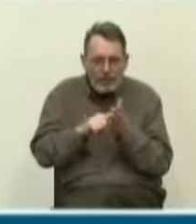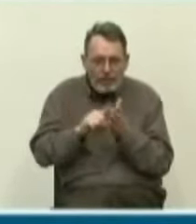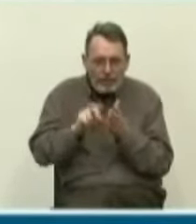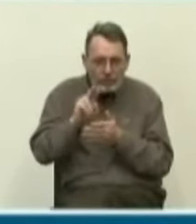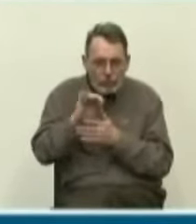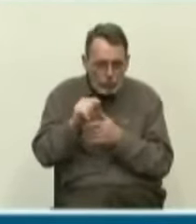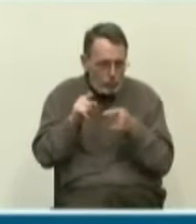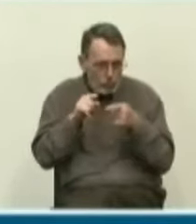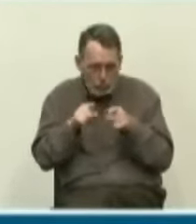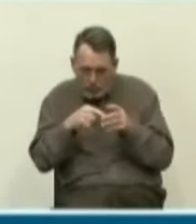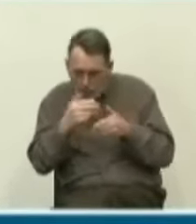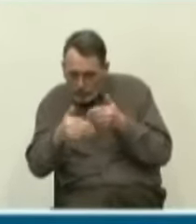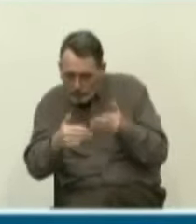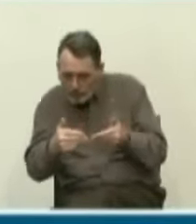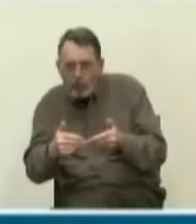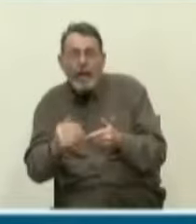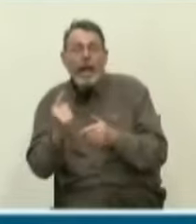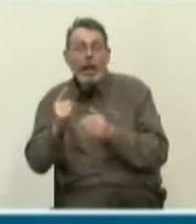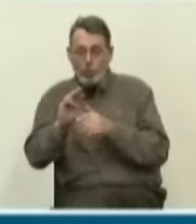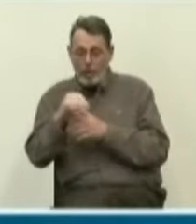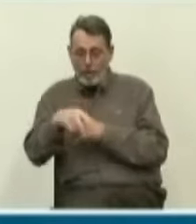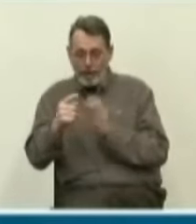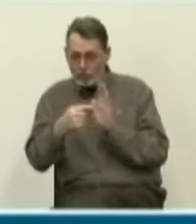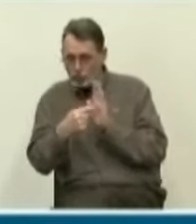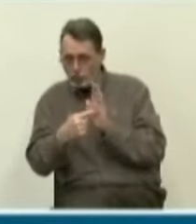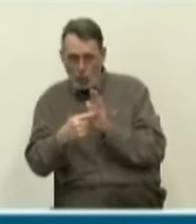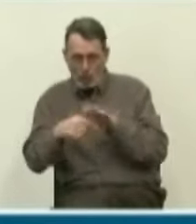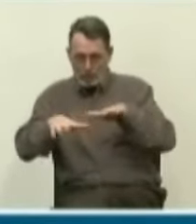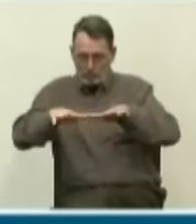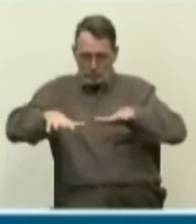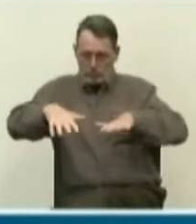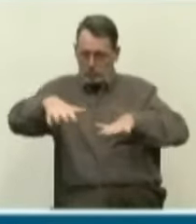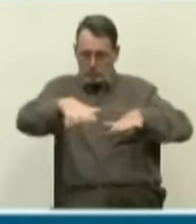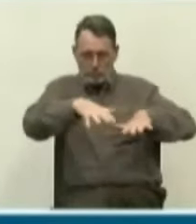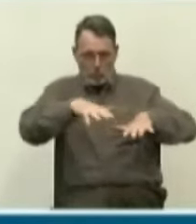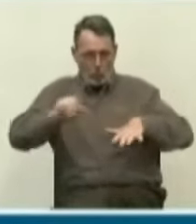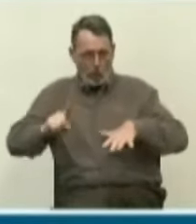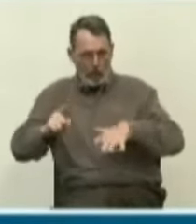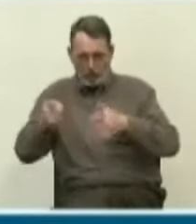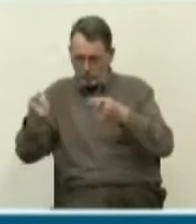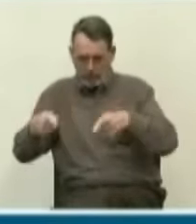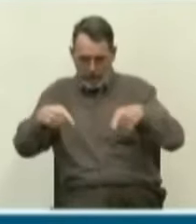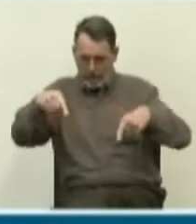map charting the locations of the incidents discussed in this presentation.